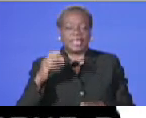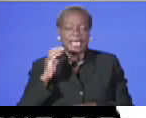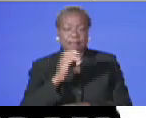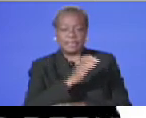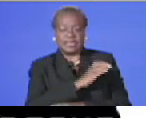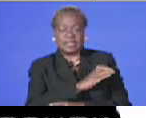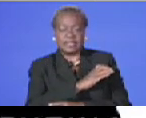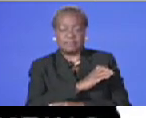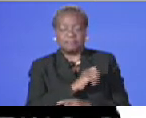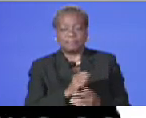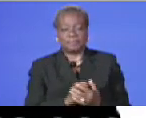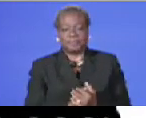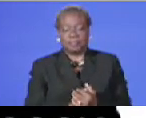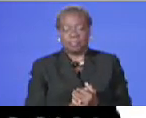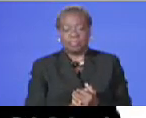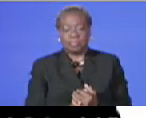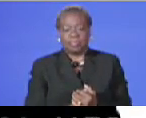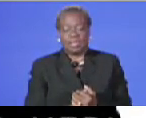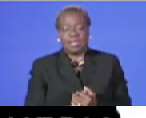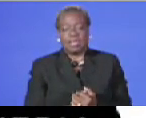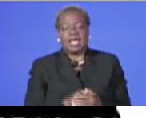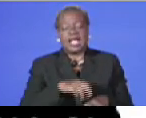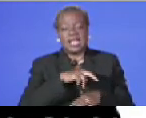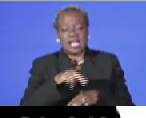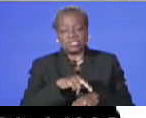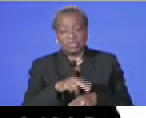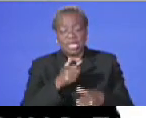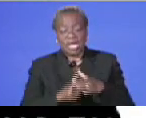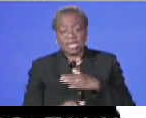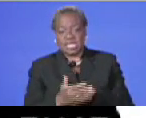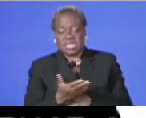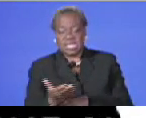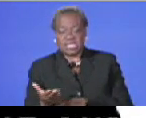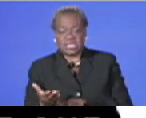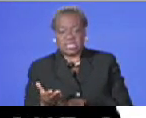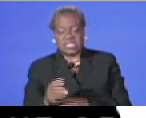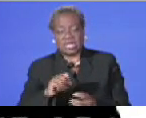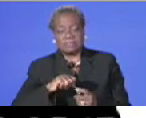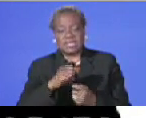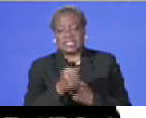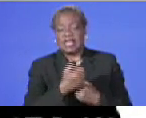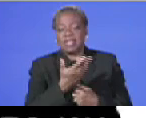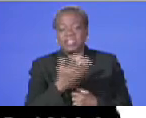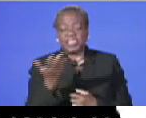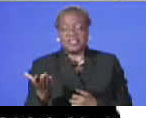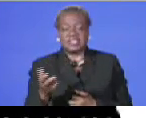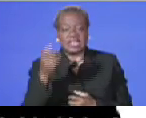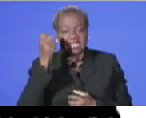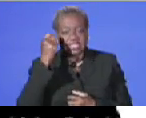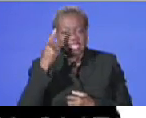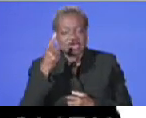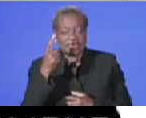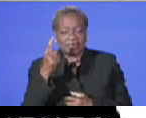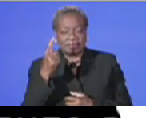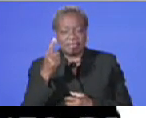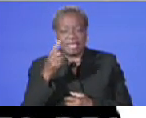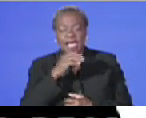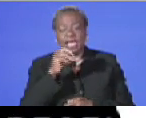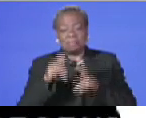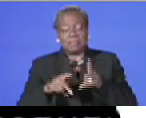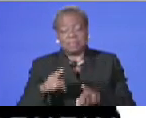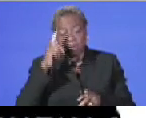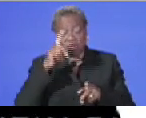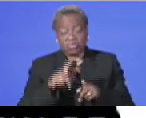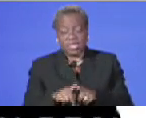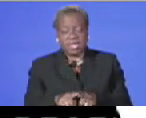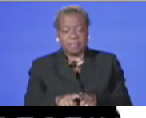Health's departure from cabinet. Naturally, in these circumstances, there is an understandable and palpable grief, certainly